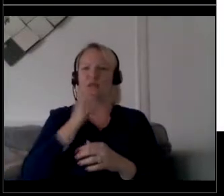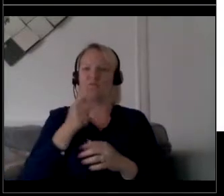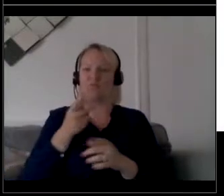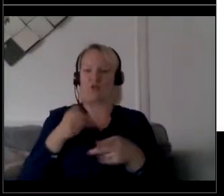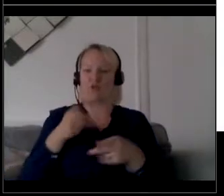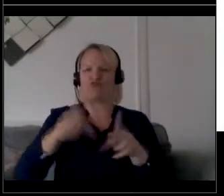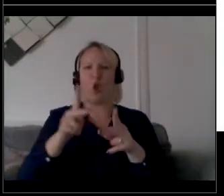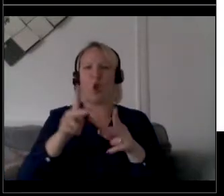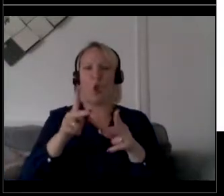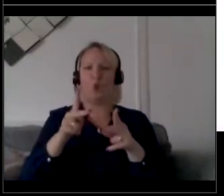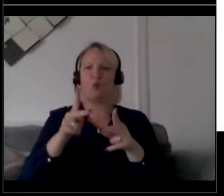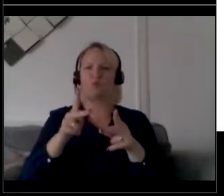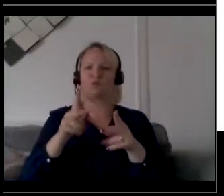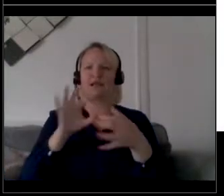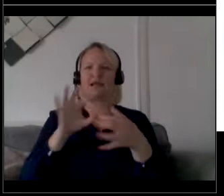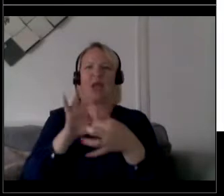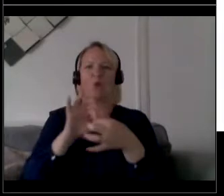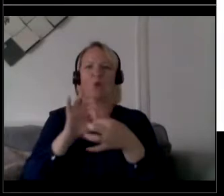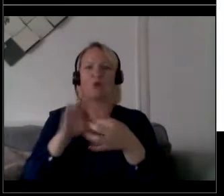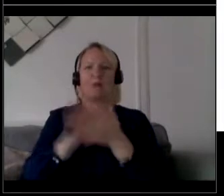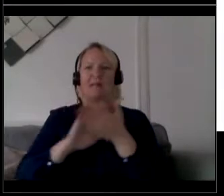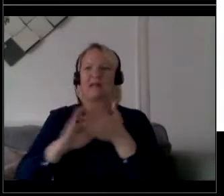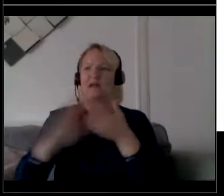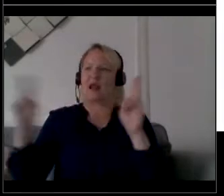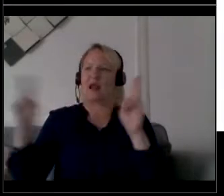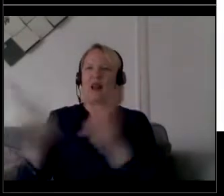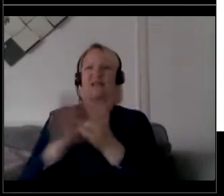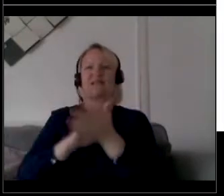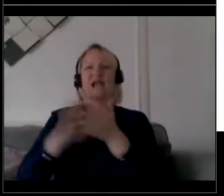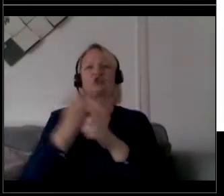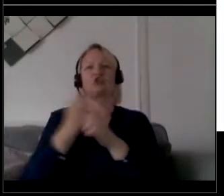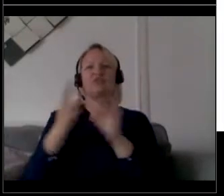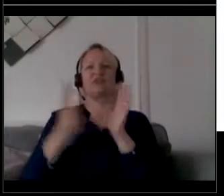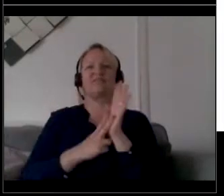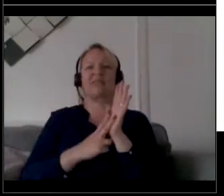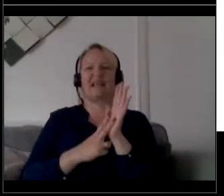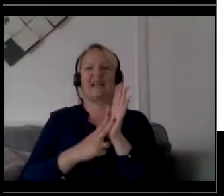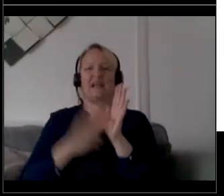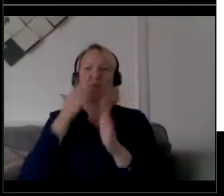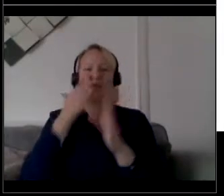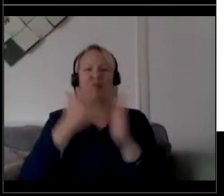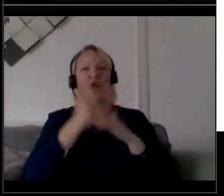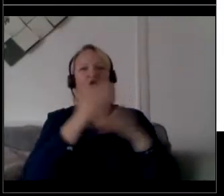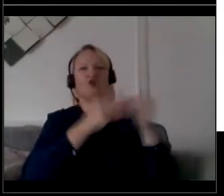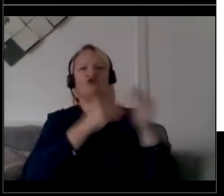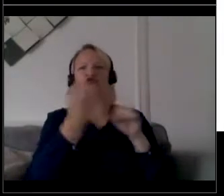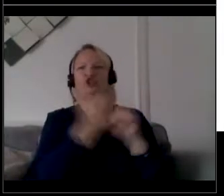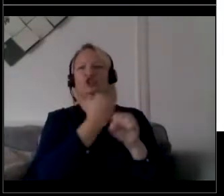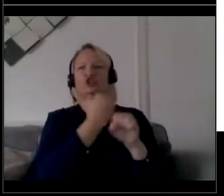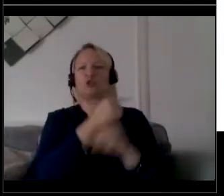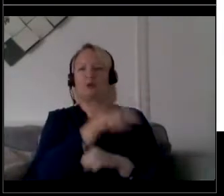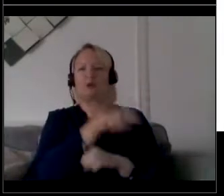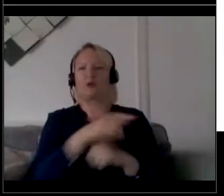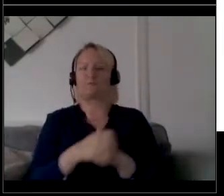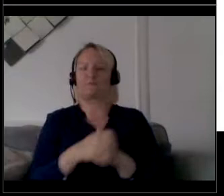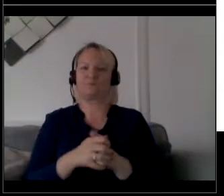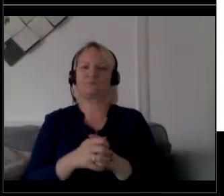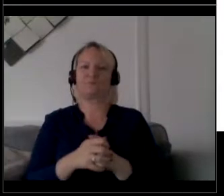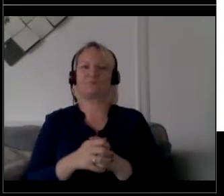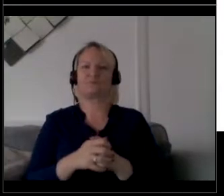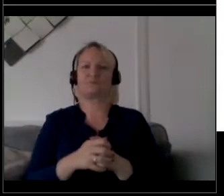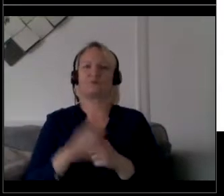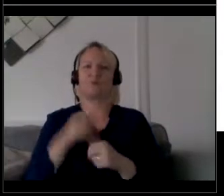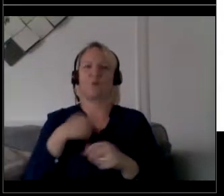number of HGV movements from the public road network during construction phases. So we're trying to make sure